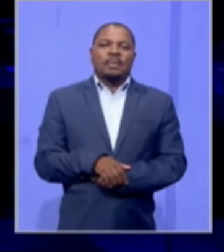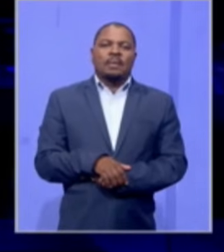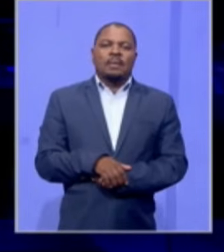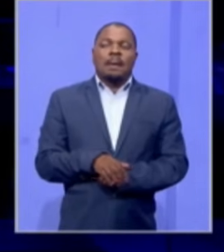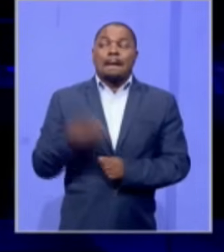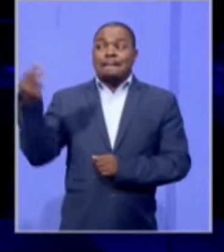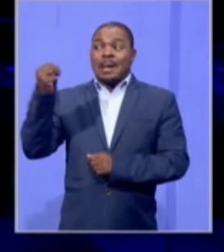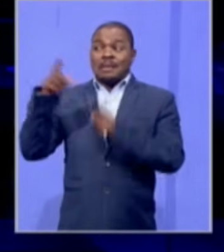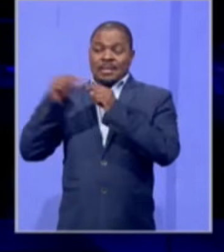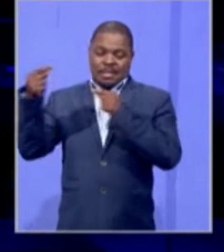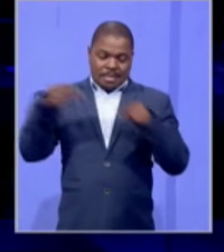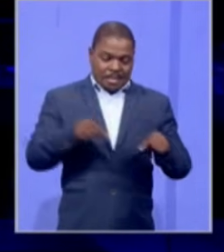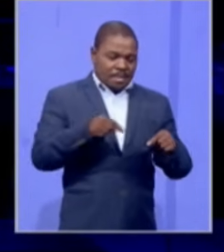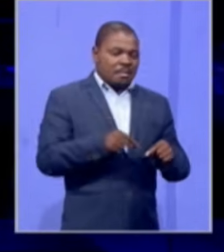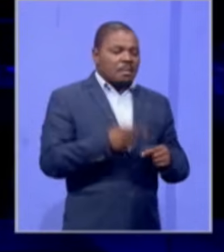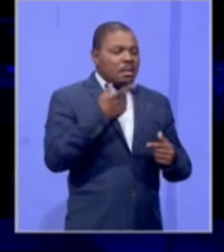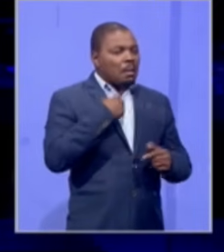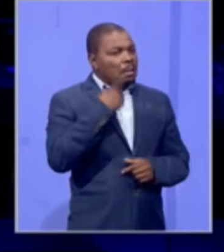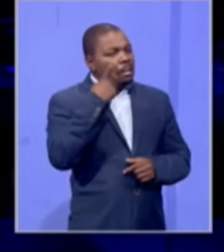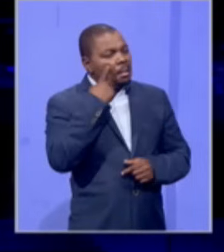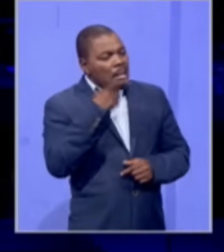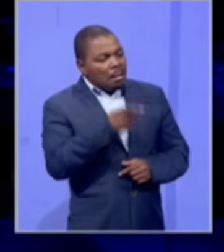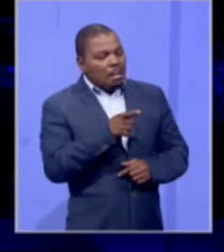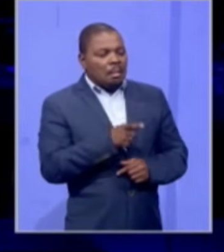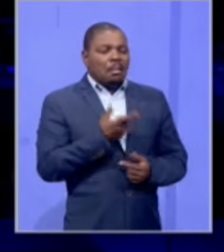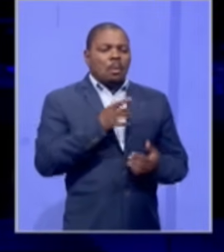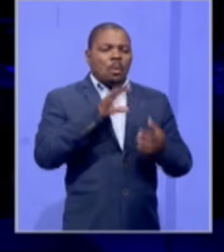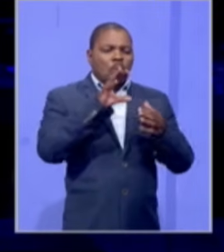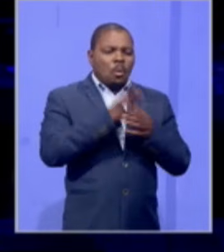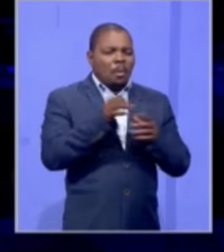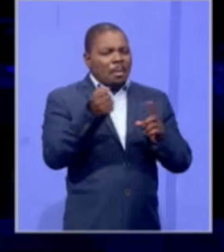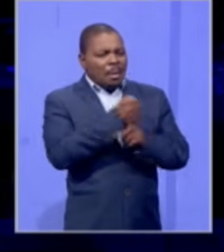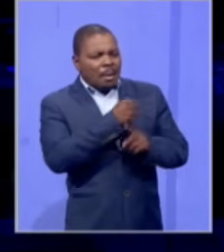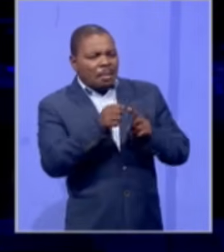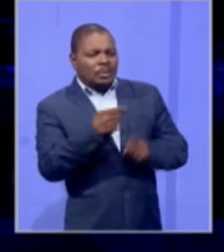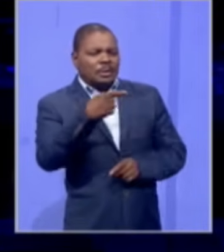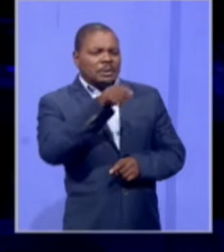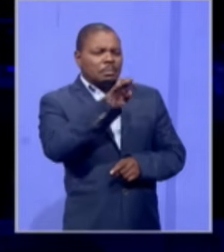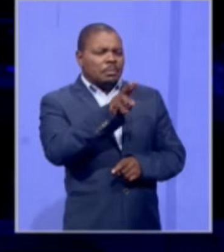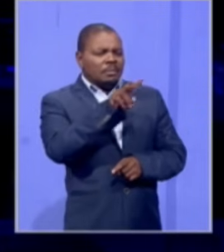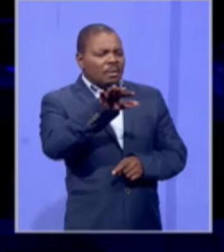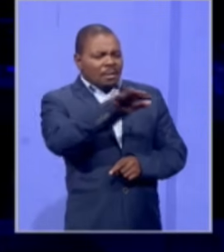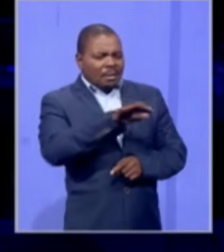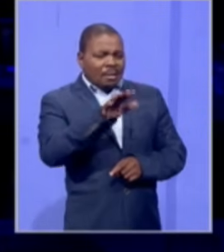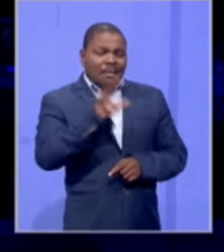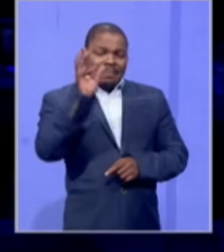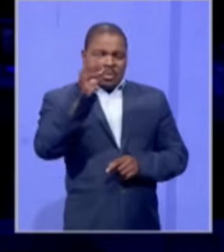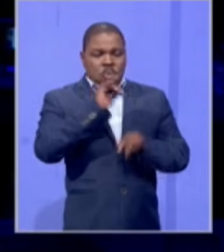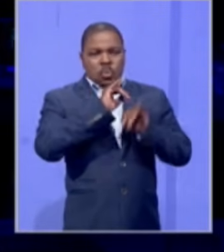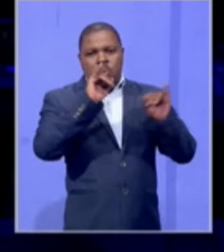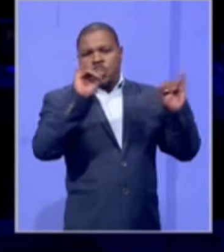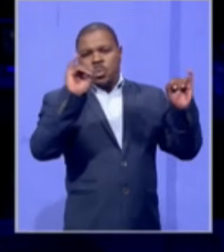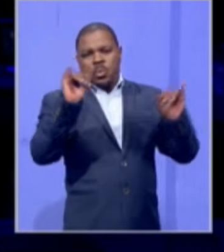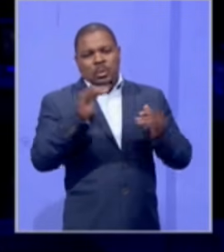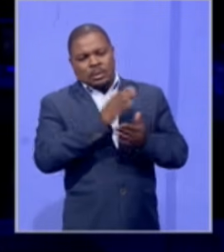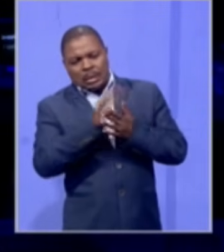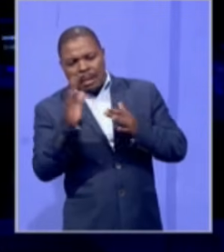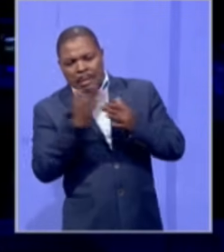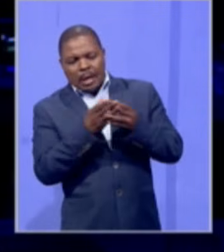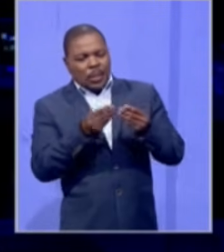re fumana hore ditlaleo di supa ha tlhekefetso ka malapeng provinceng ya Free State e ntse ja sitsi dinyewe tse ding ntse di so